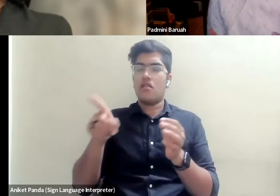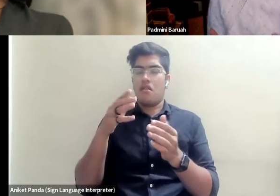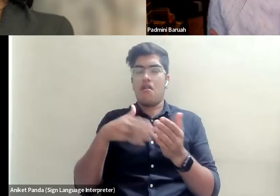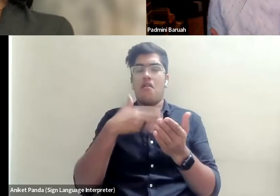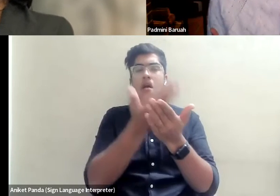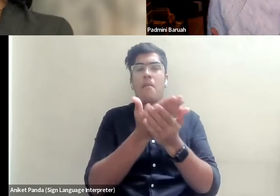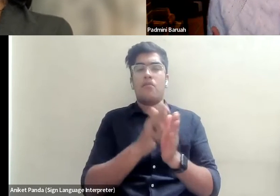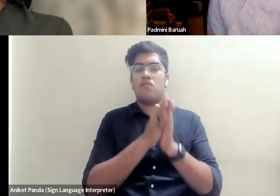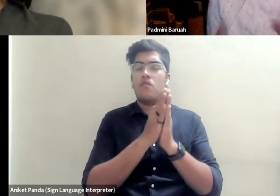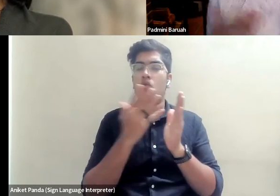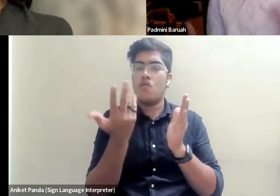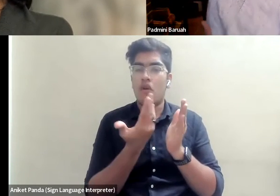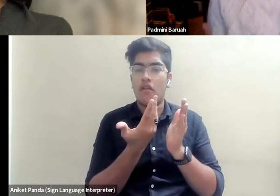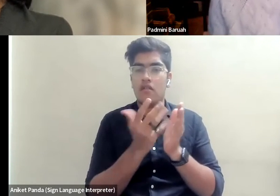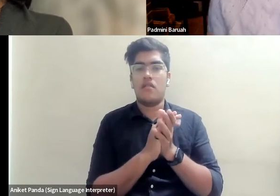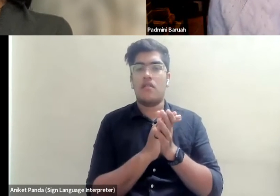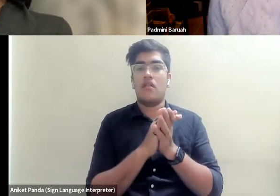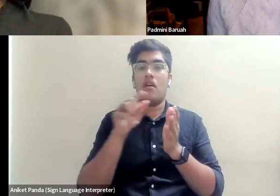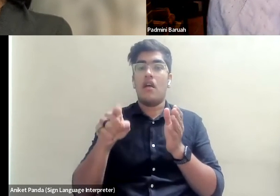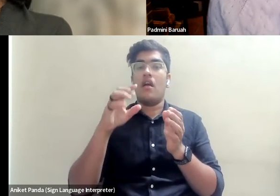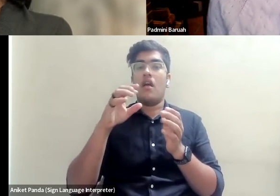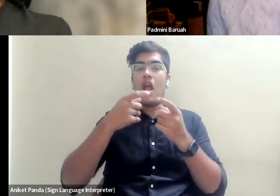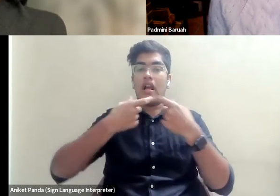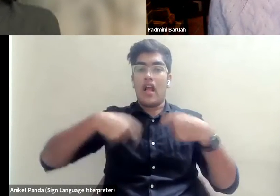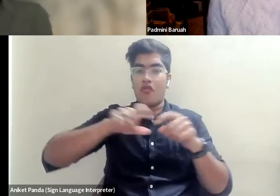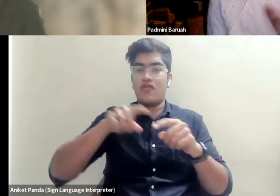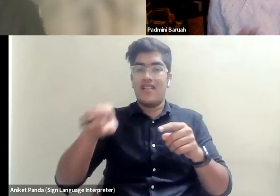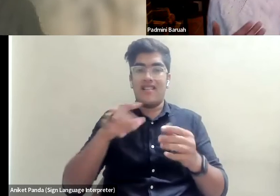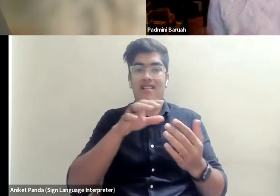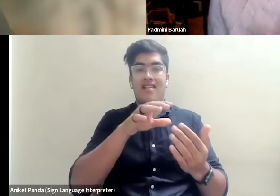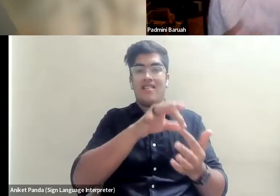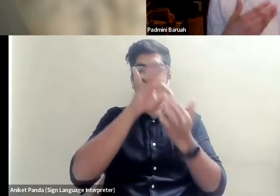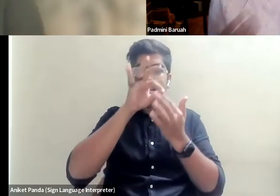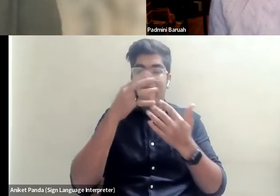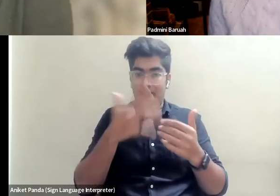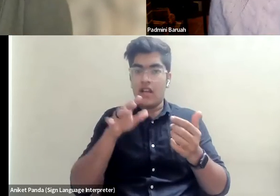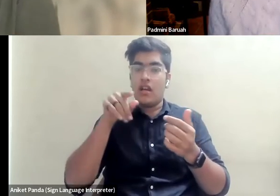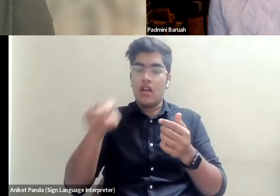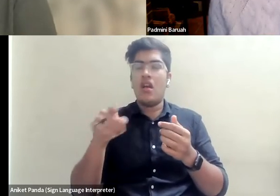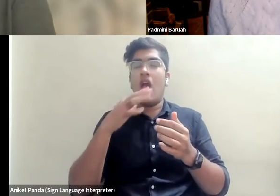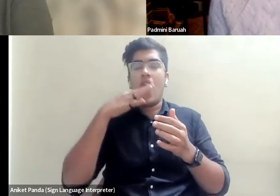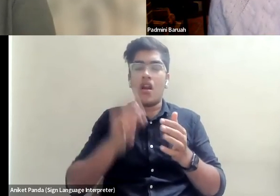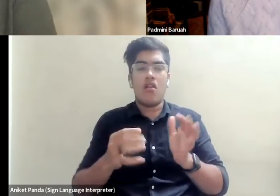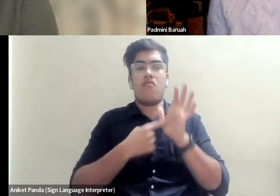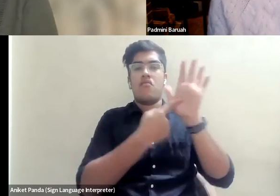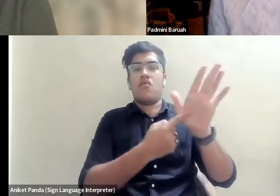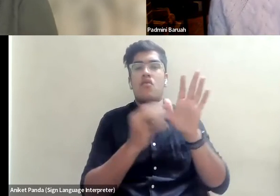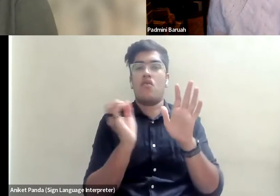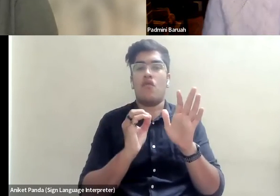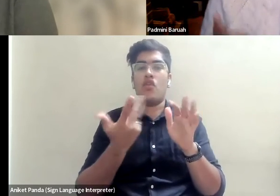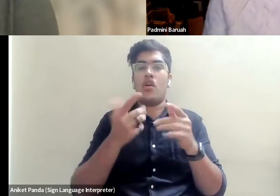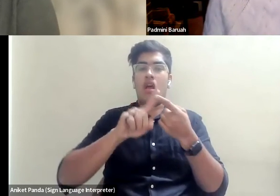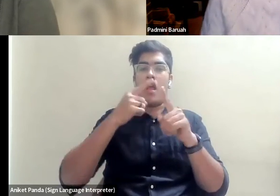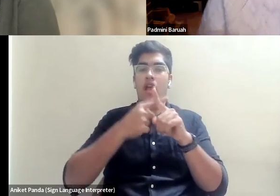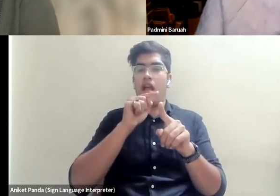she engaged was not representing her appropriately before the tribunal, and that's why an ex parte order was passed, because she